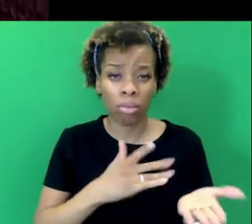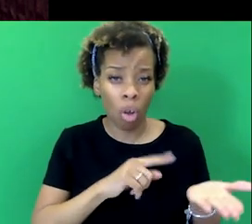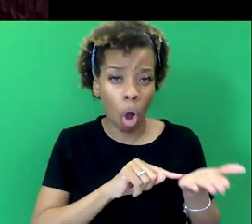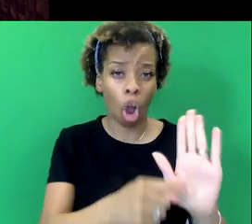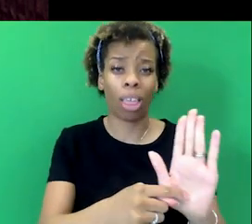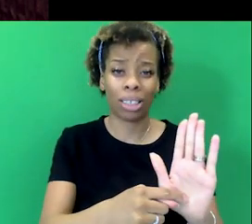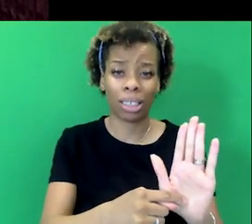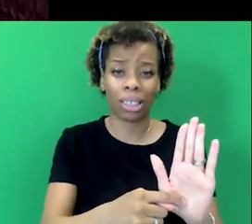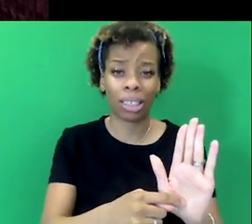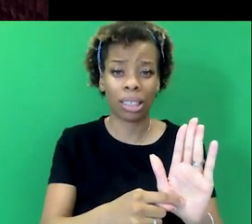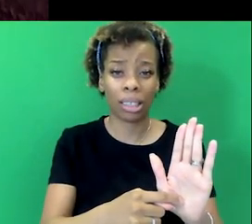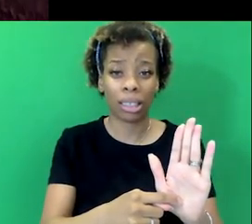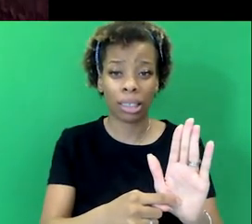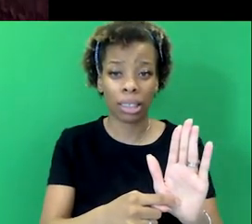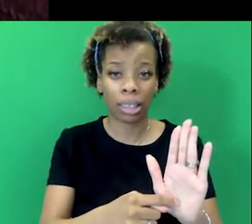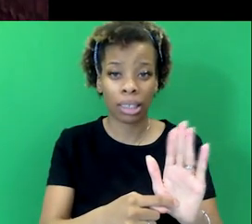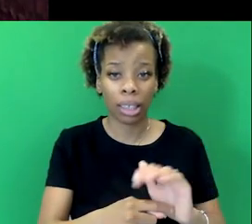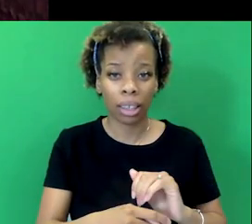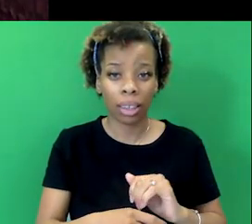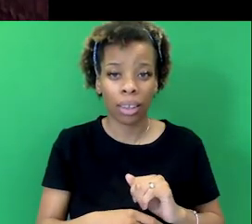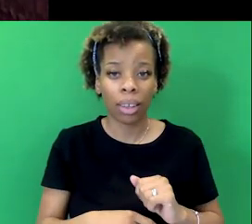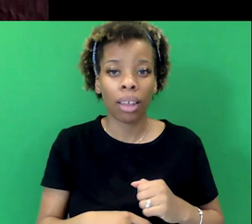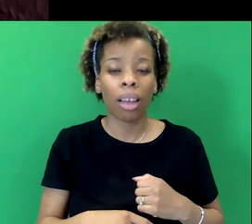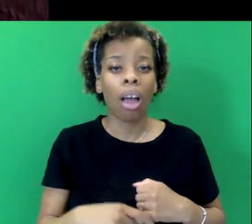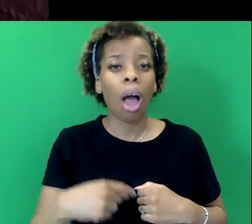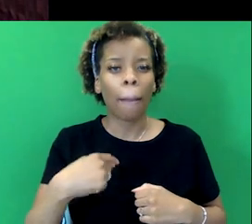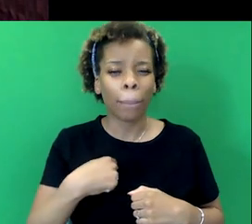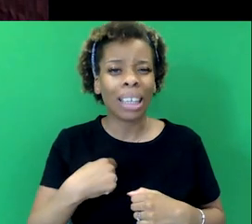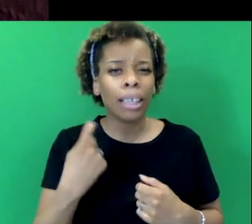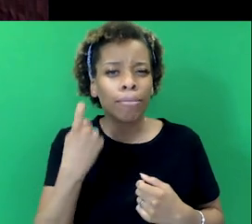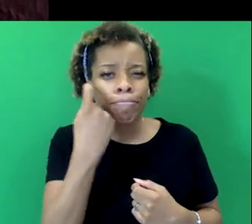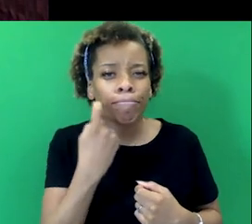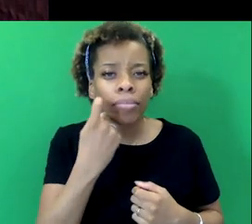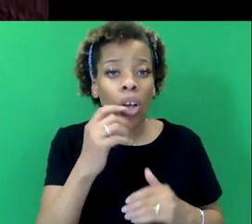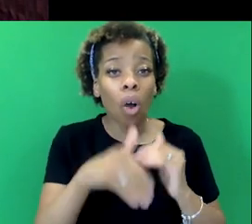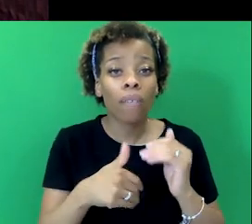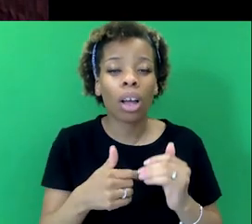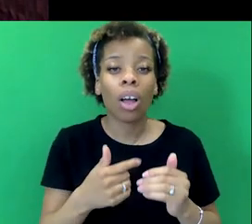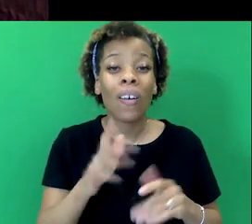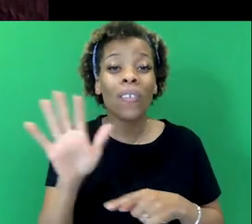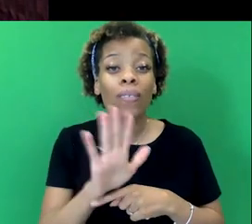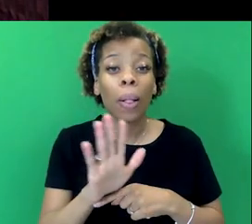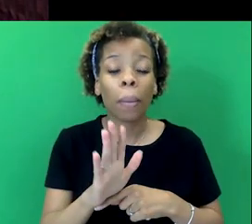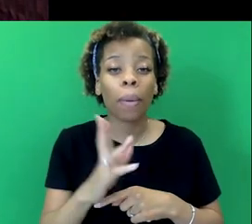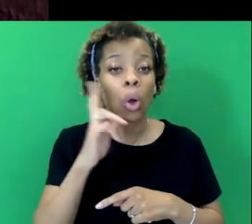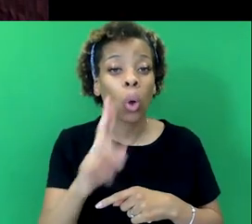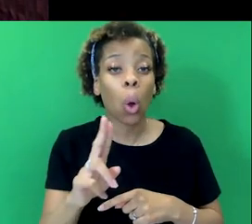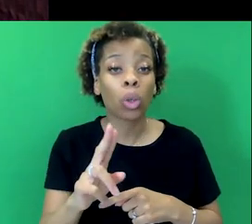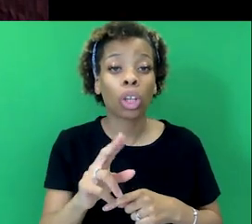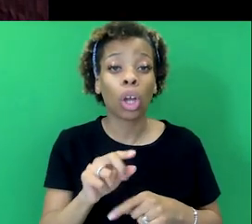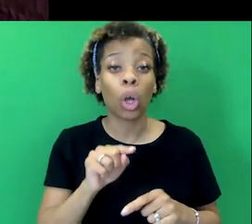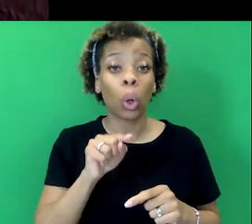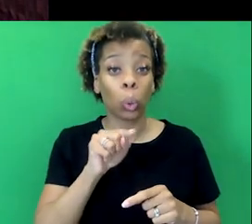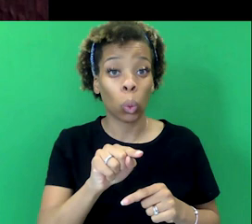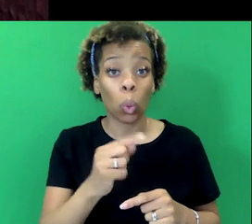today, so I was kind of thinking about my mouth was slightly open, I think, was that there was a film, U571, I don't know whether people remember it, and it